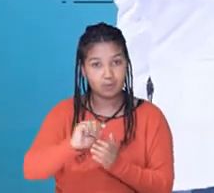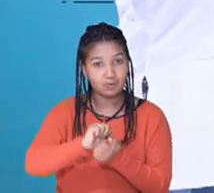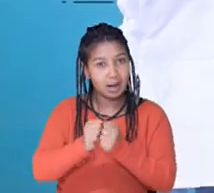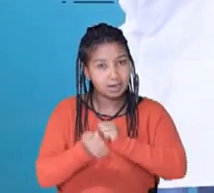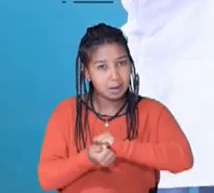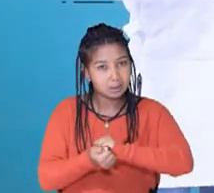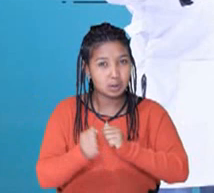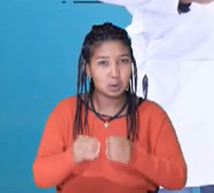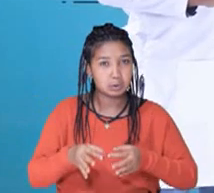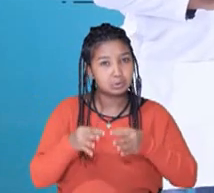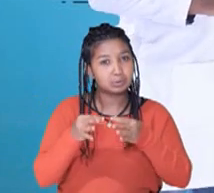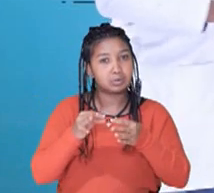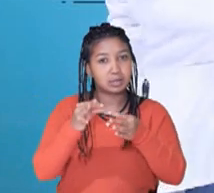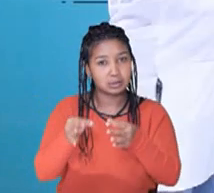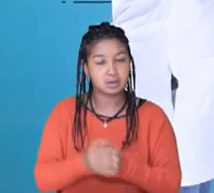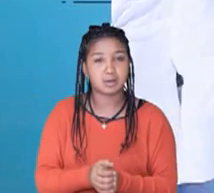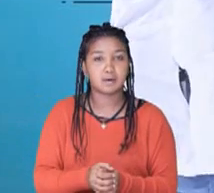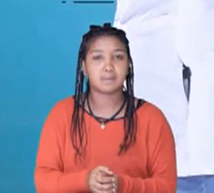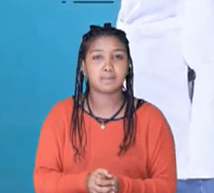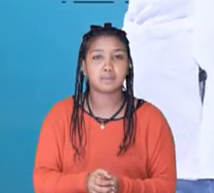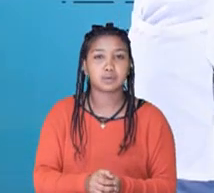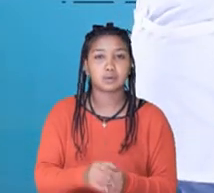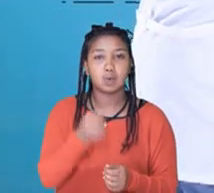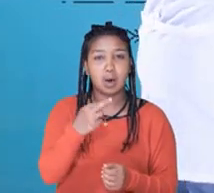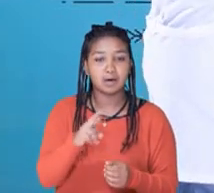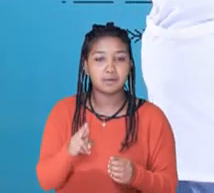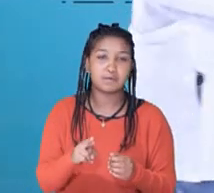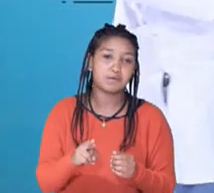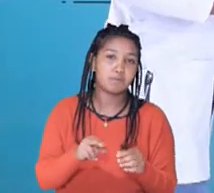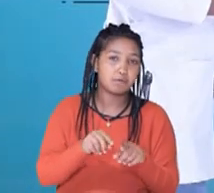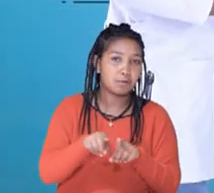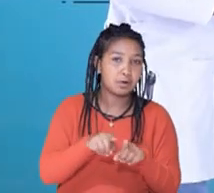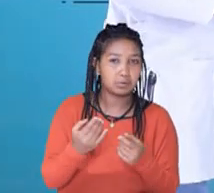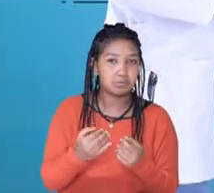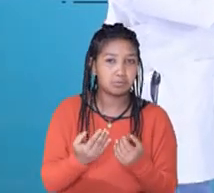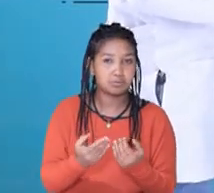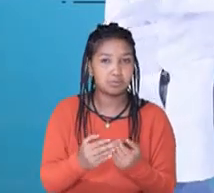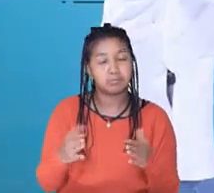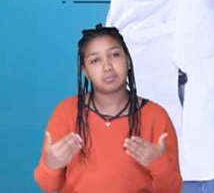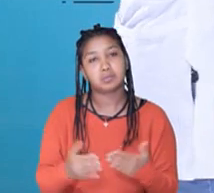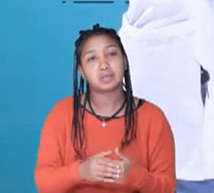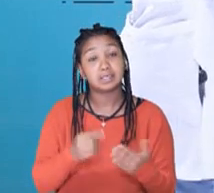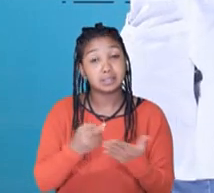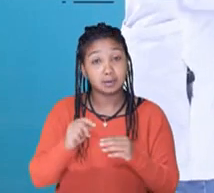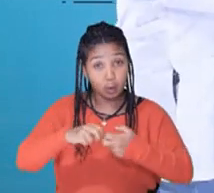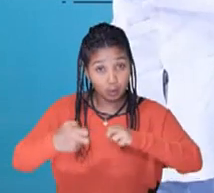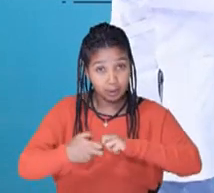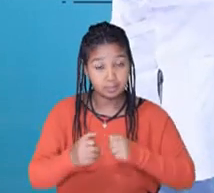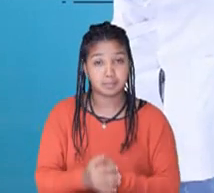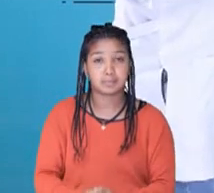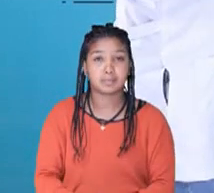a translational or a linear dynamics. You are familiar with such problems. Okay? In that